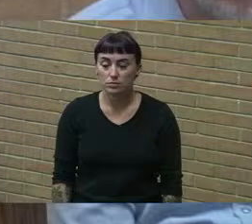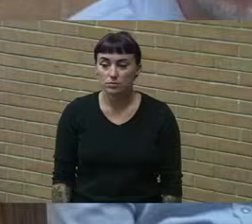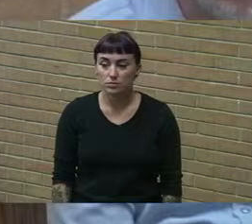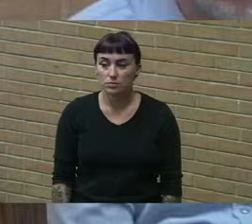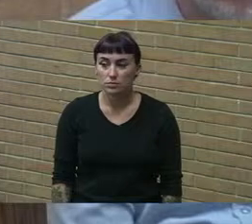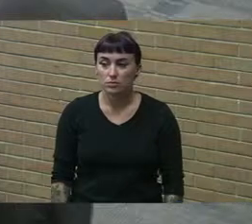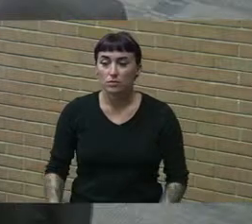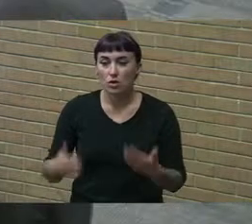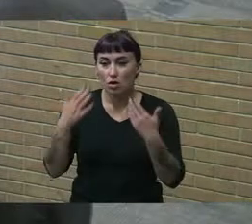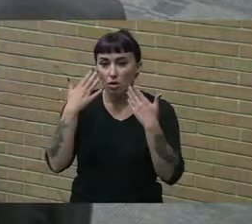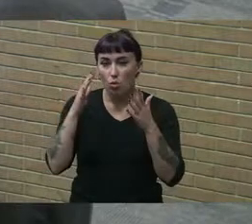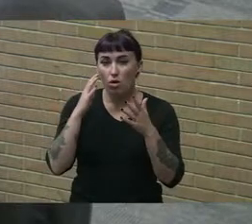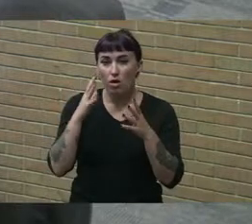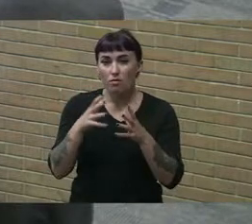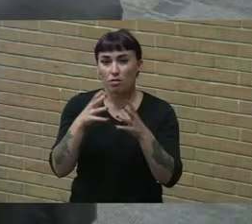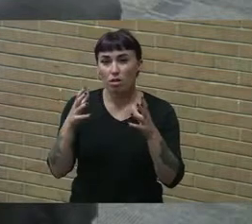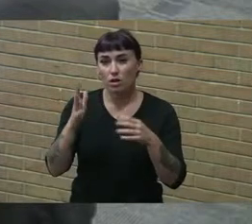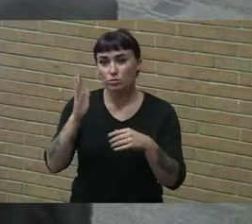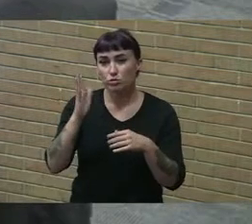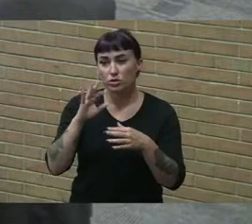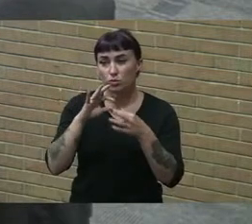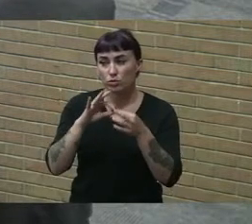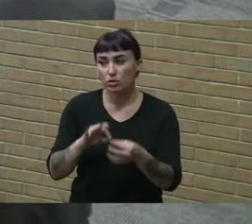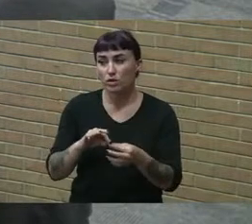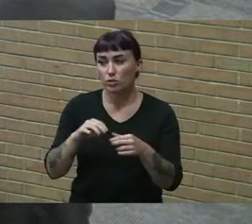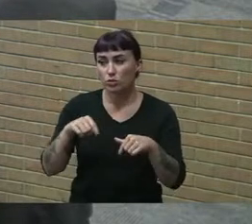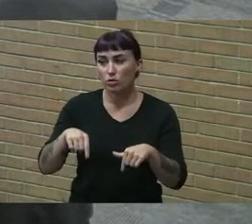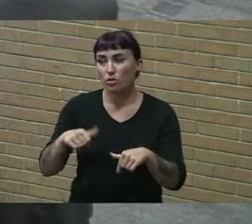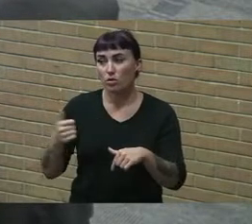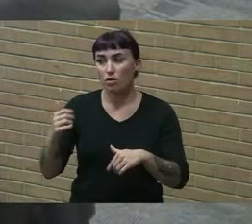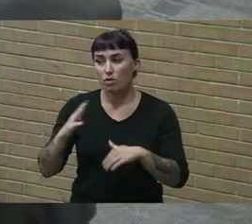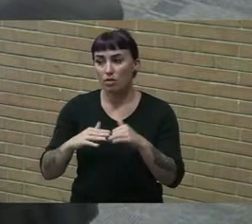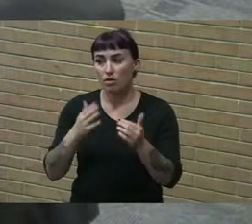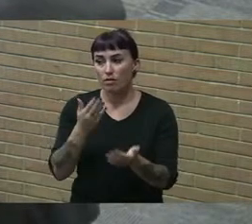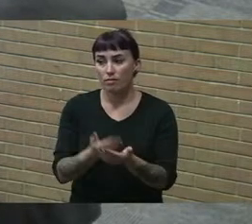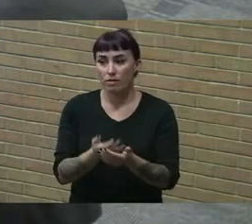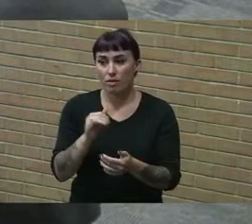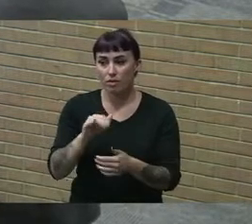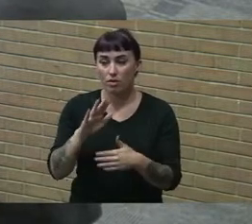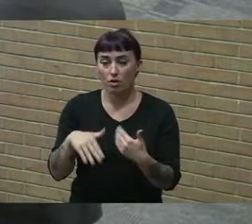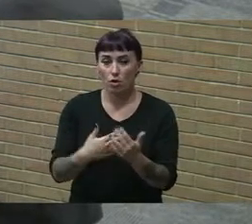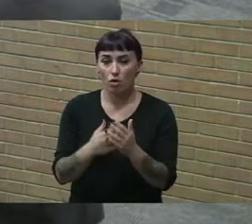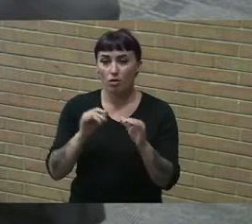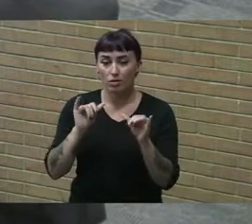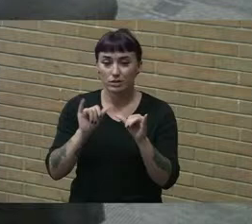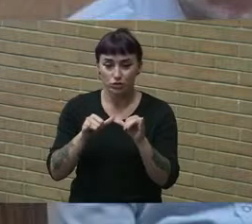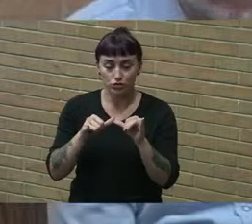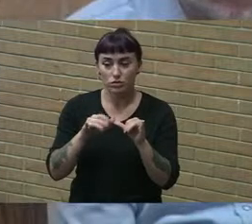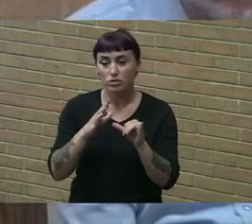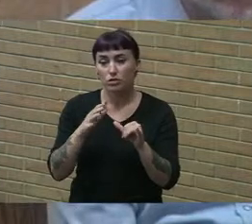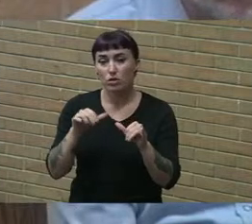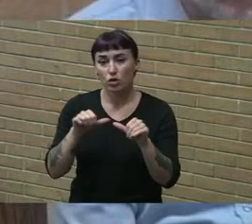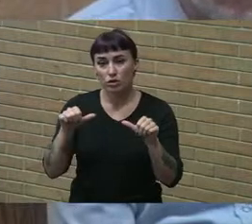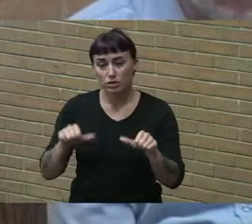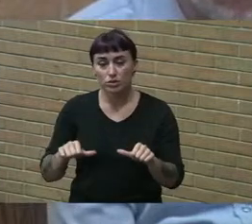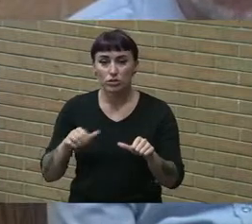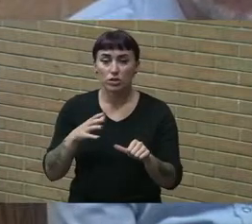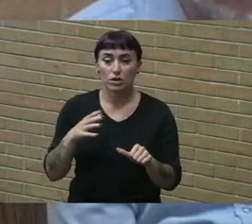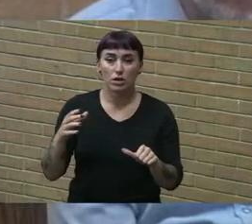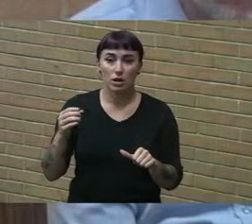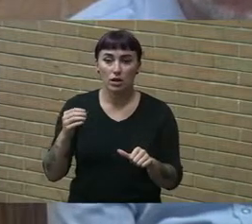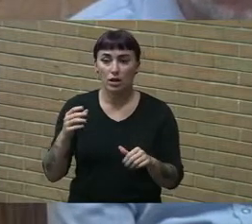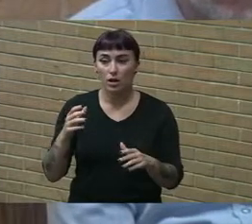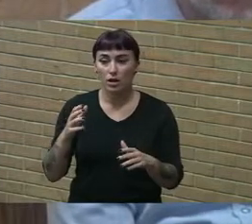I don't know that I have much more to present relative to this other than the fact that all the engineering, architecture, and the like have